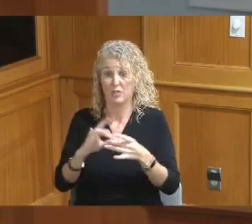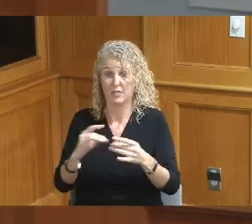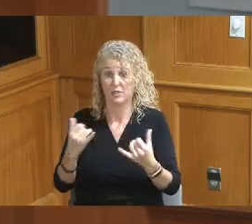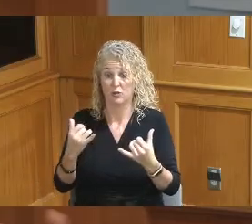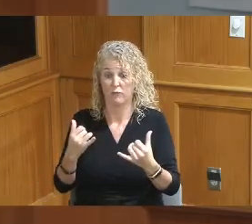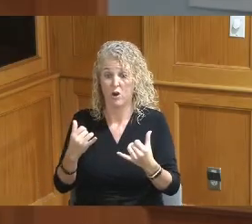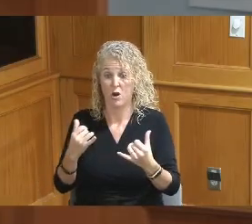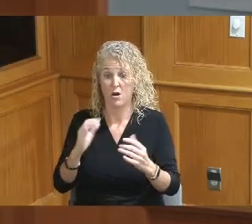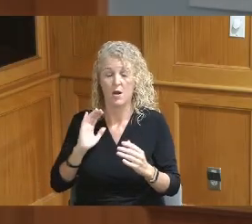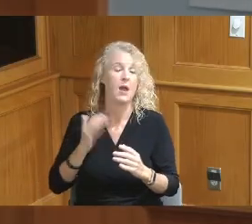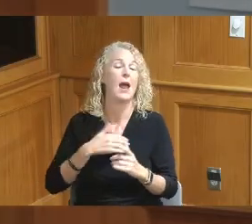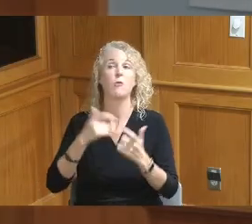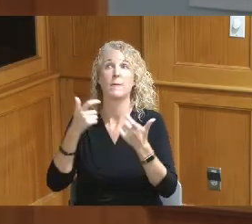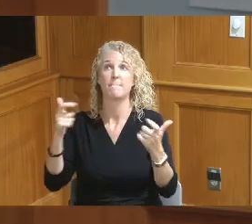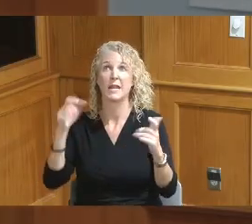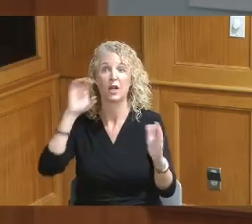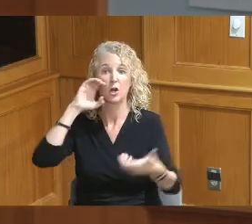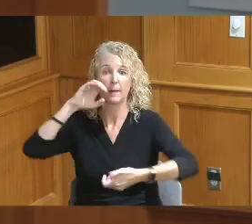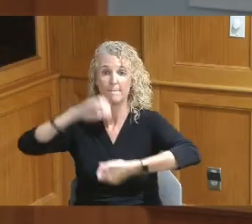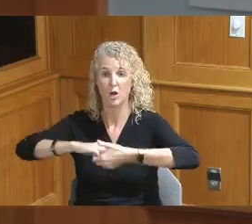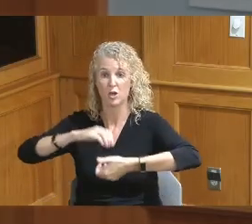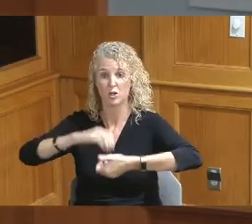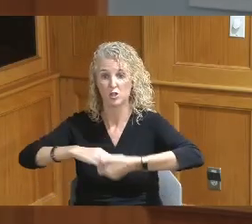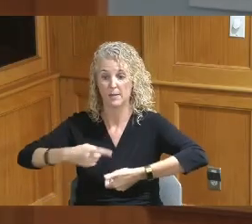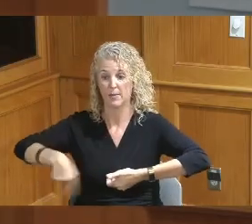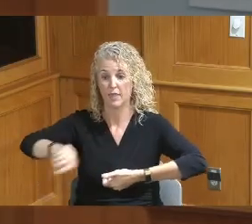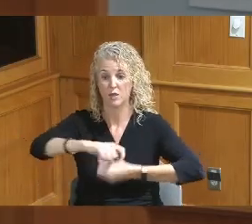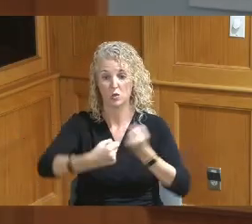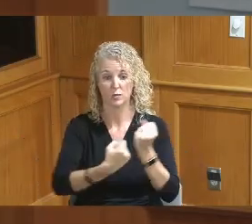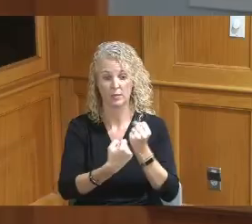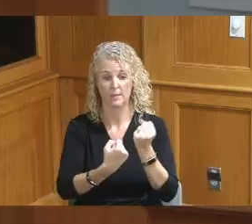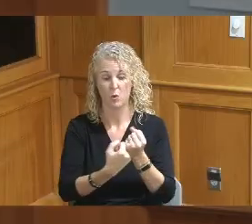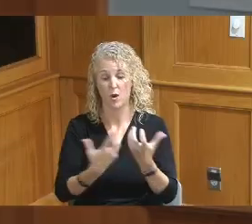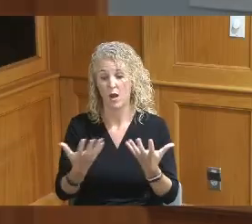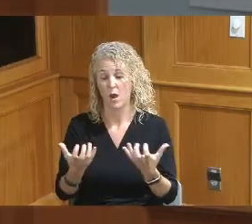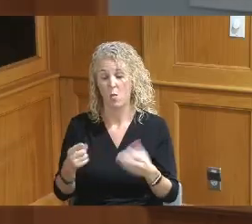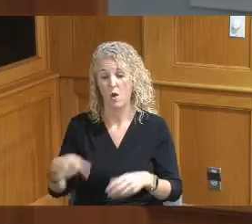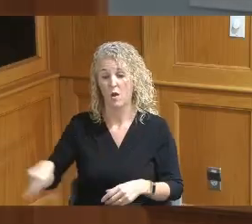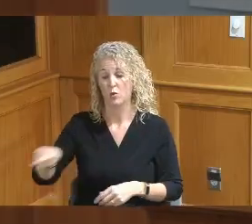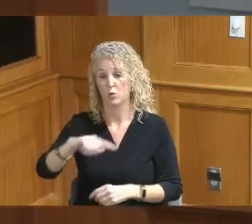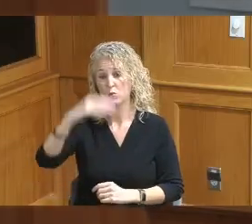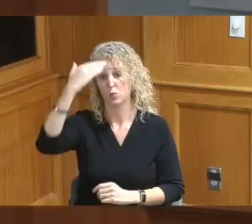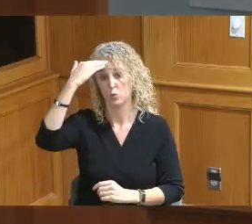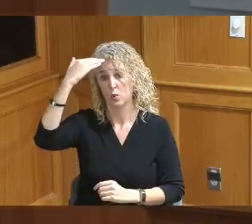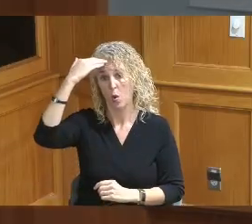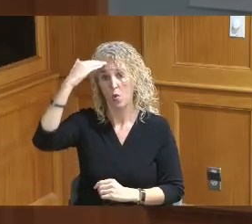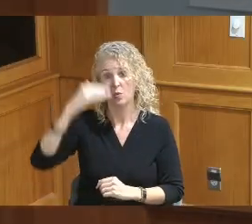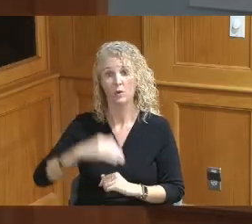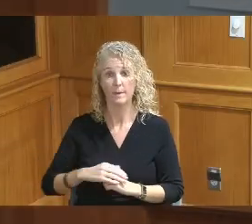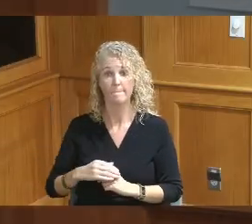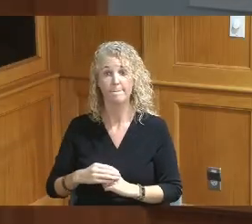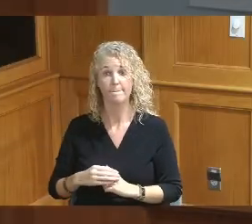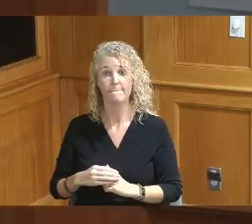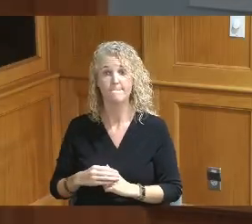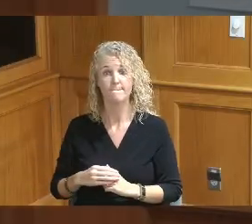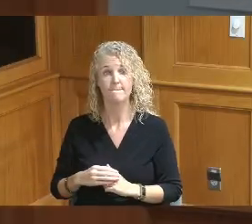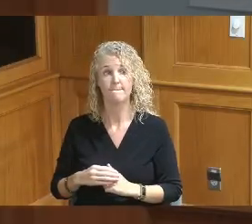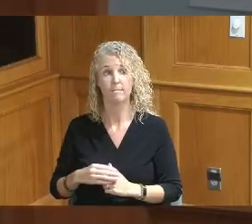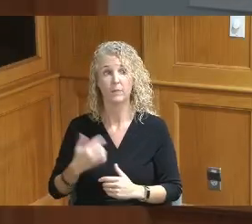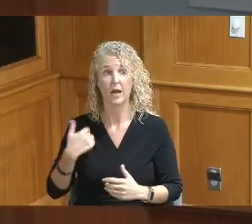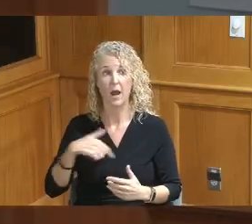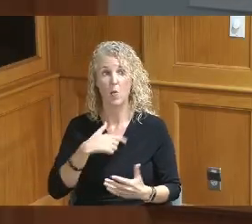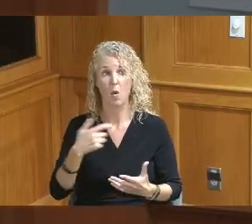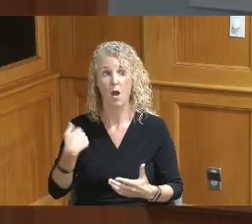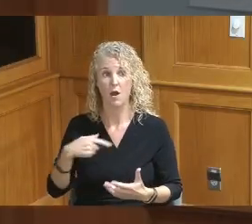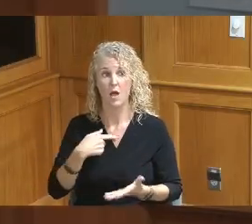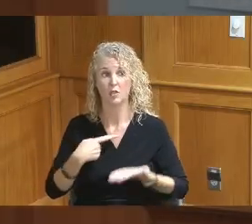in the context of our larger partnership that you all put this in, and I just want to make the board aware that, and us to all just be talking